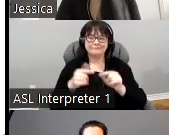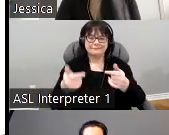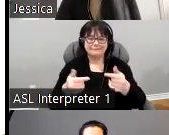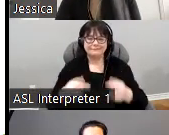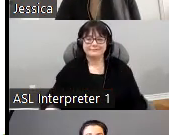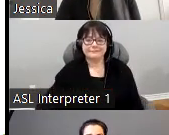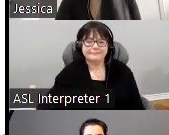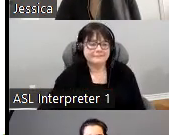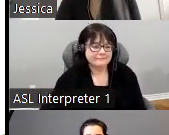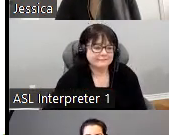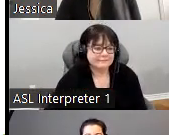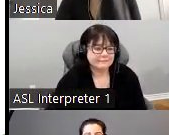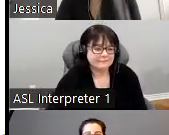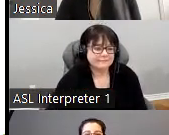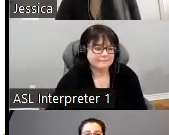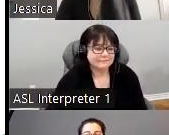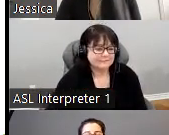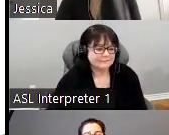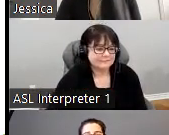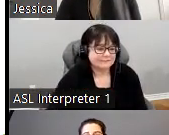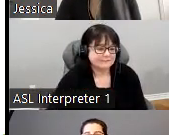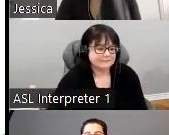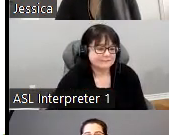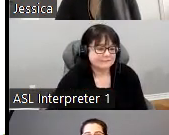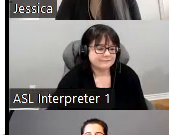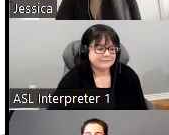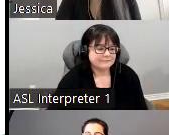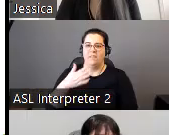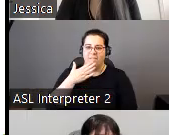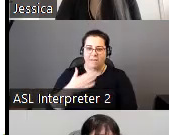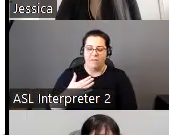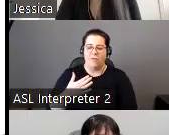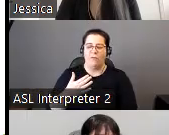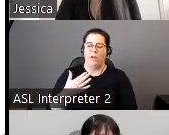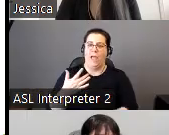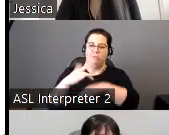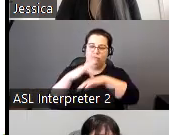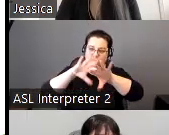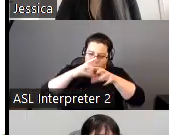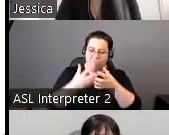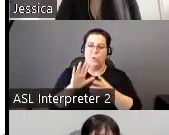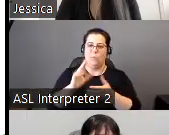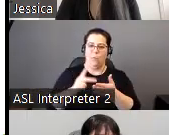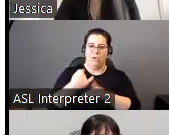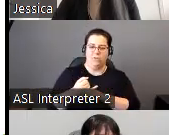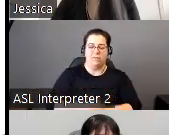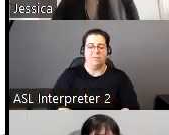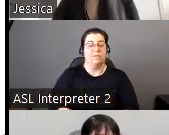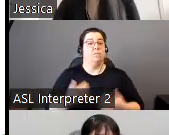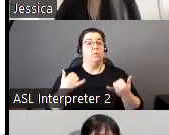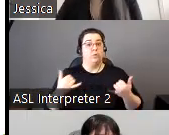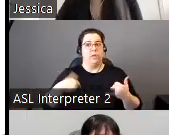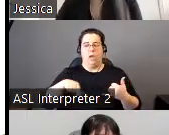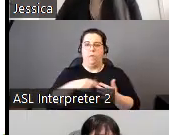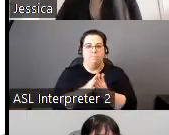that great overview of your project. I think it's well needed because, we look at tools that we've been talking about today, but,